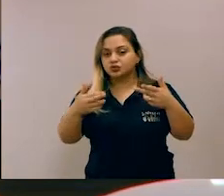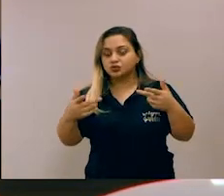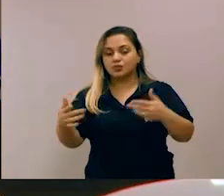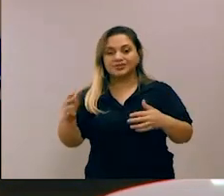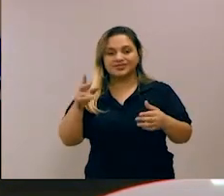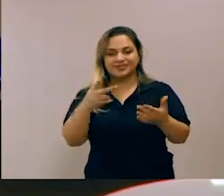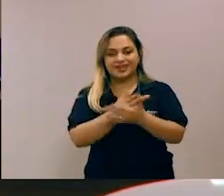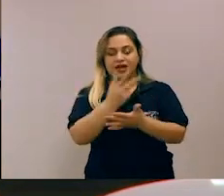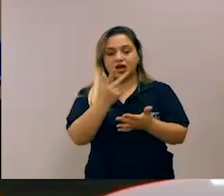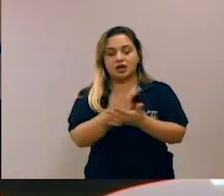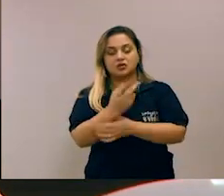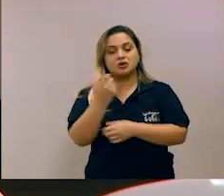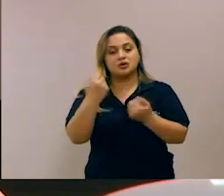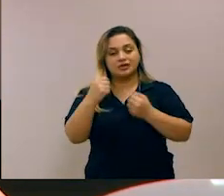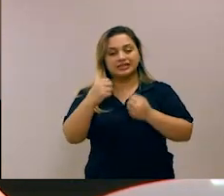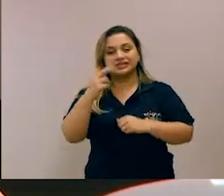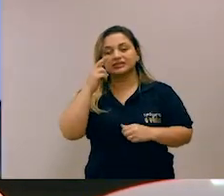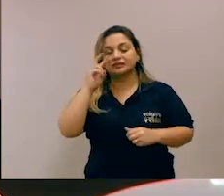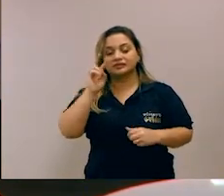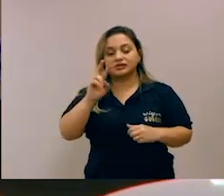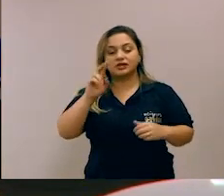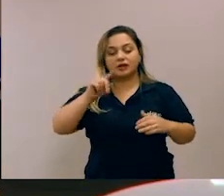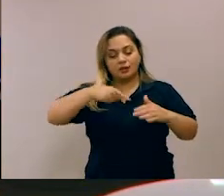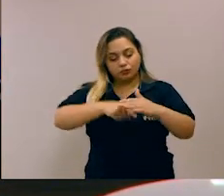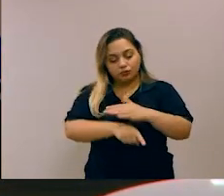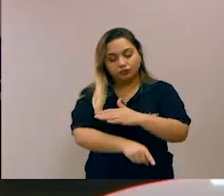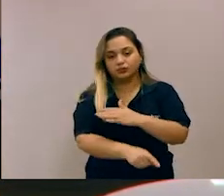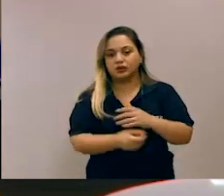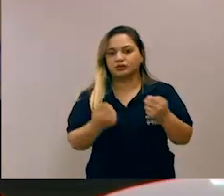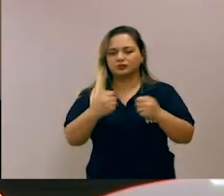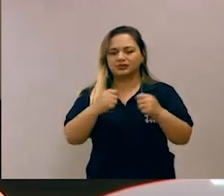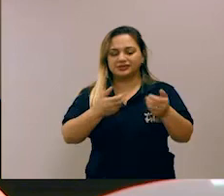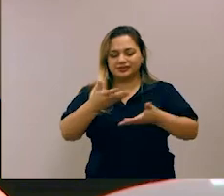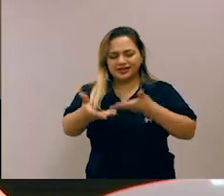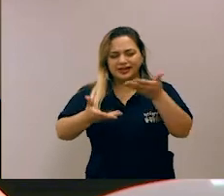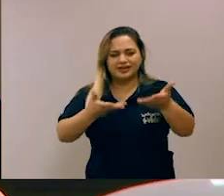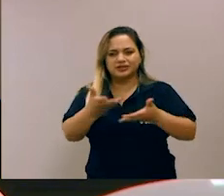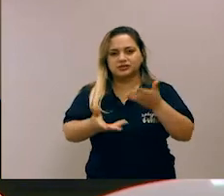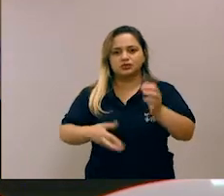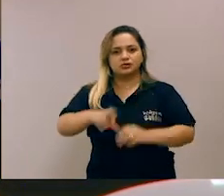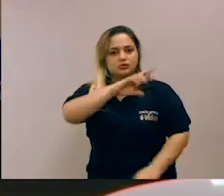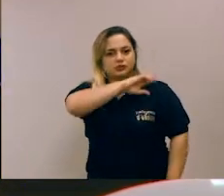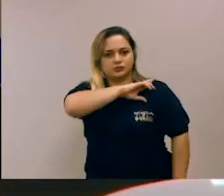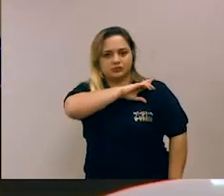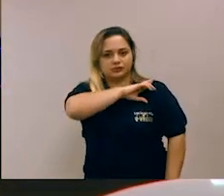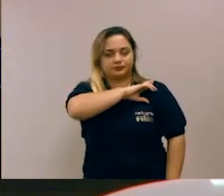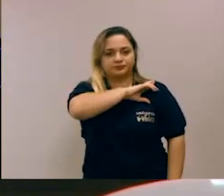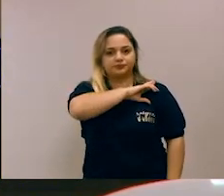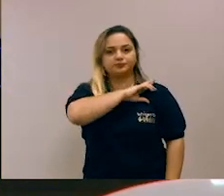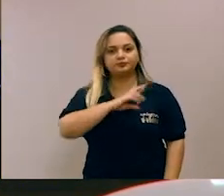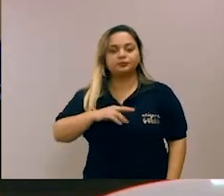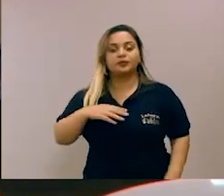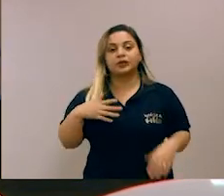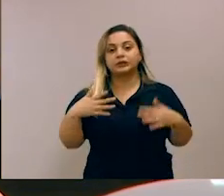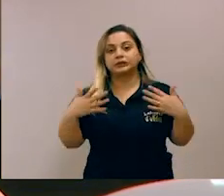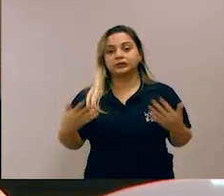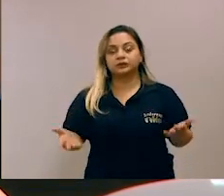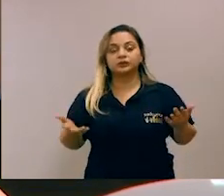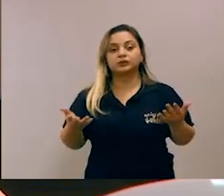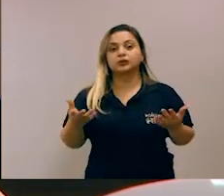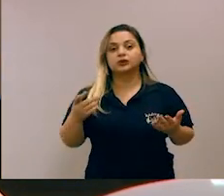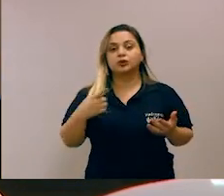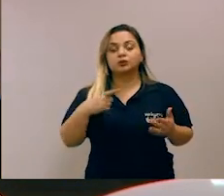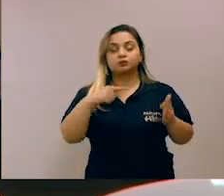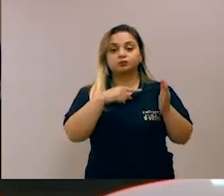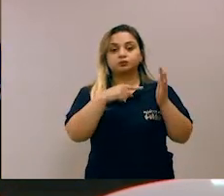fines based on wrong decisions, they must be deep when it comes to the liability and responsibility of